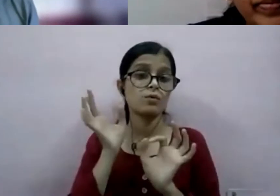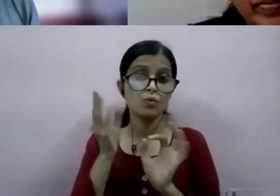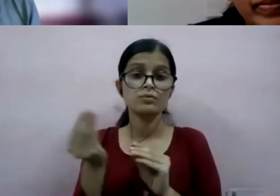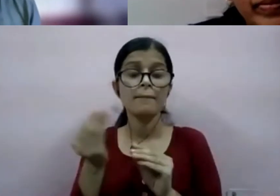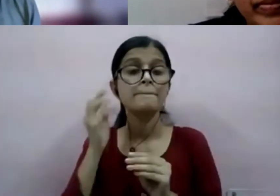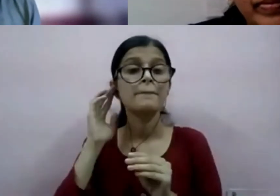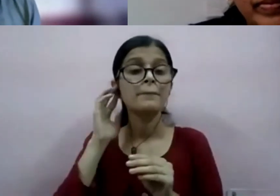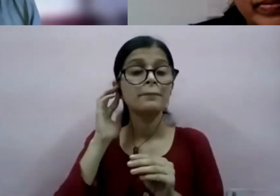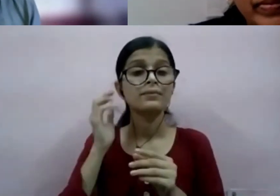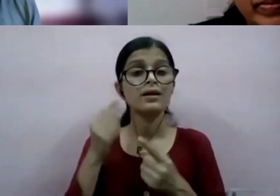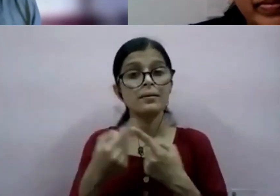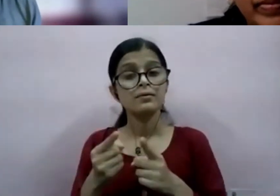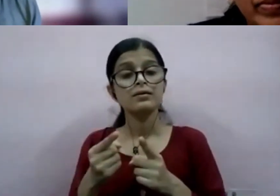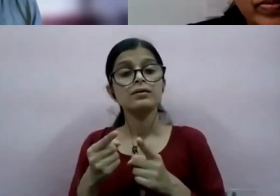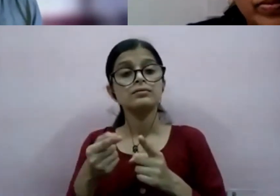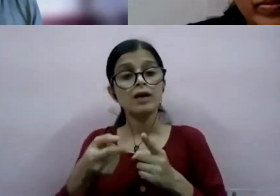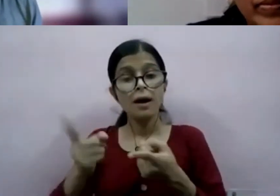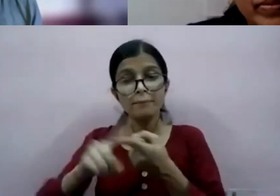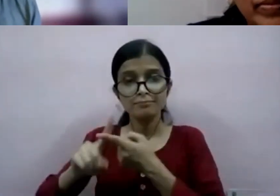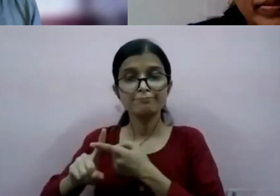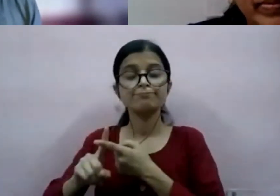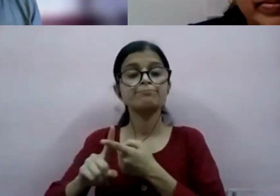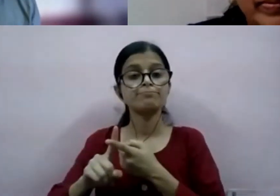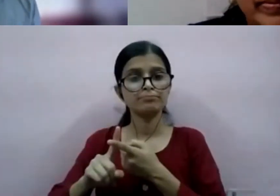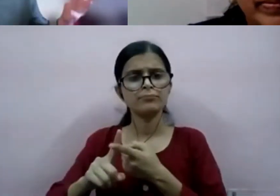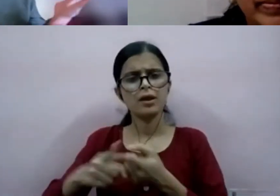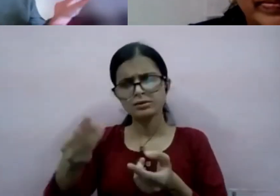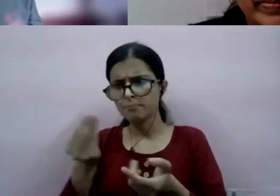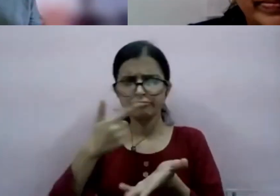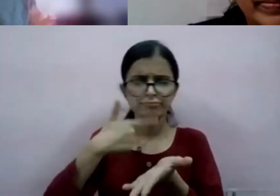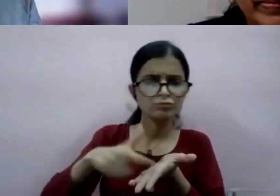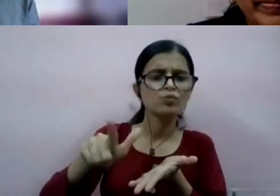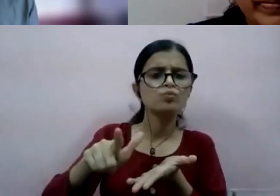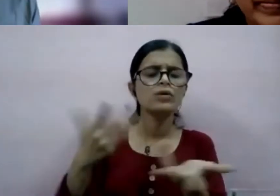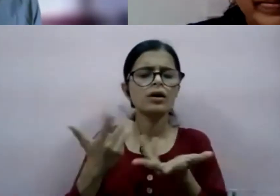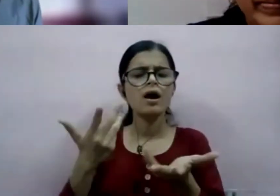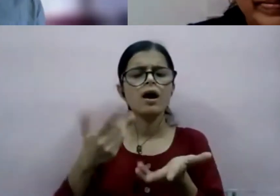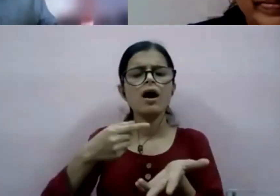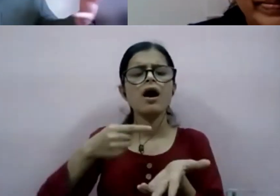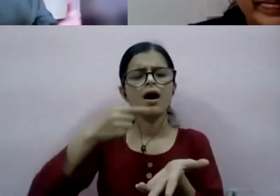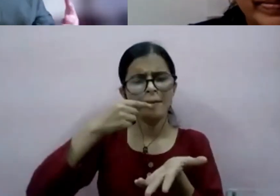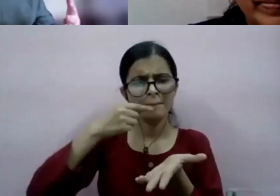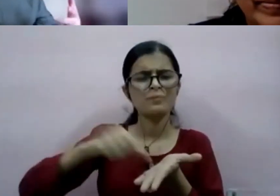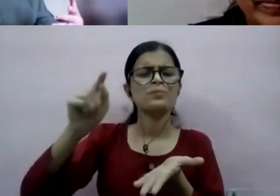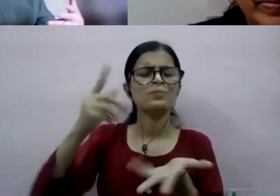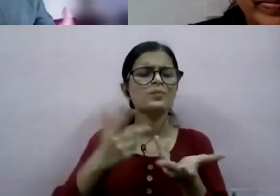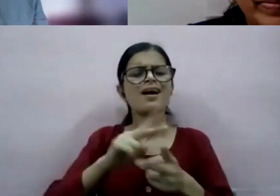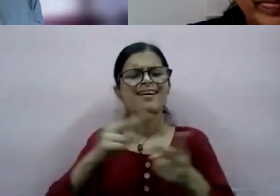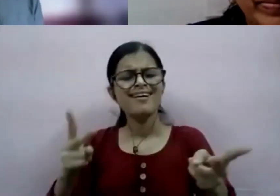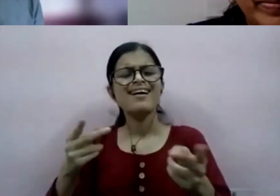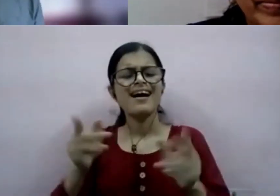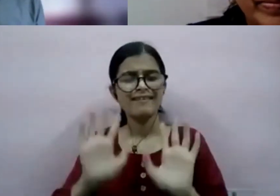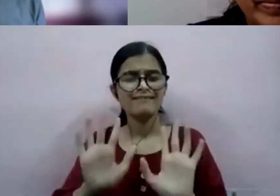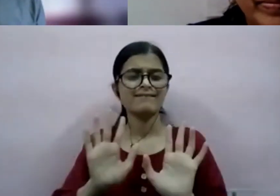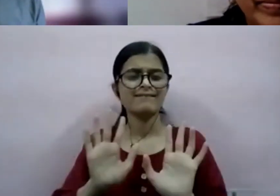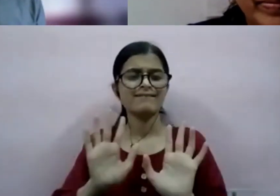and the global. And I think these are really important. And I think, you know, one of the other things I haven't really talked about is that, you know,